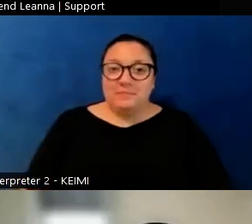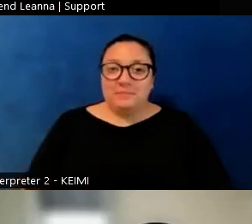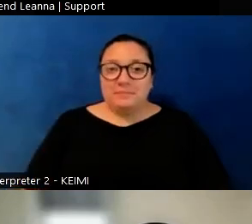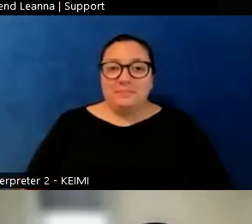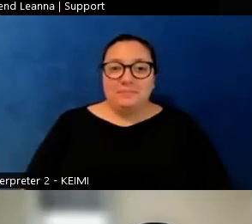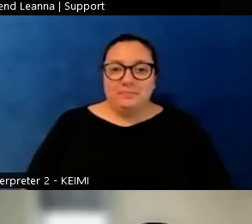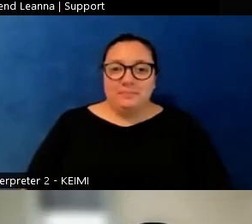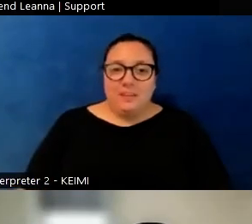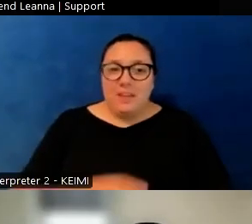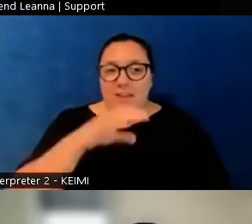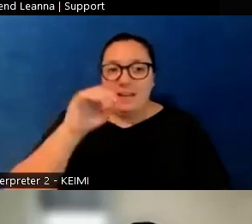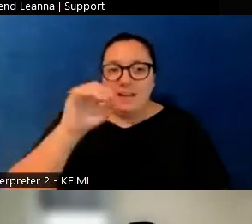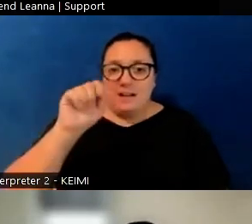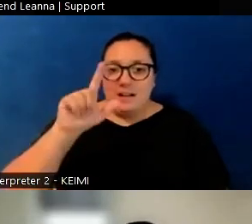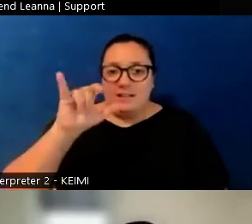and Alicia.